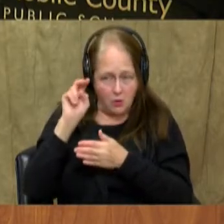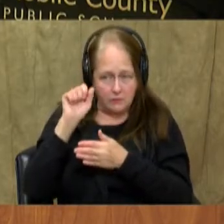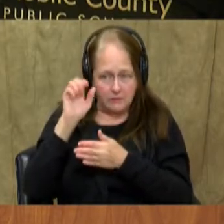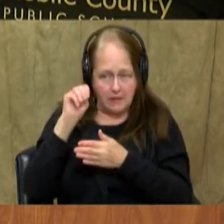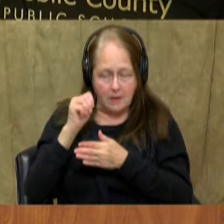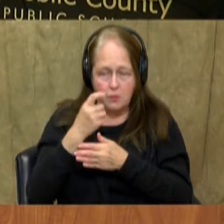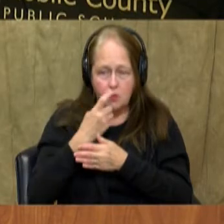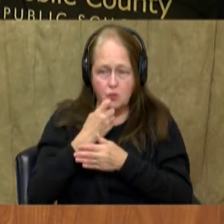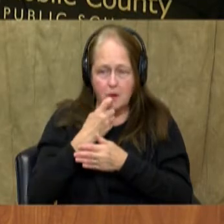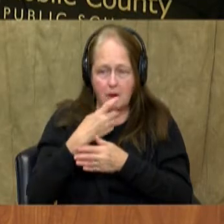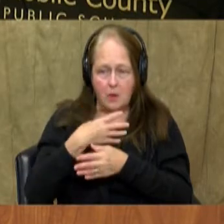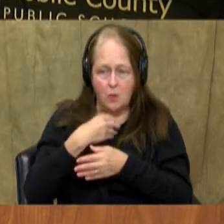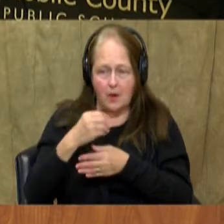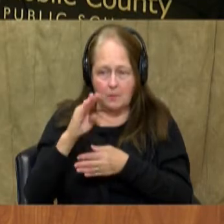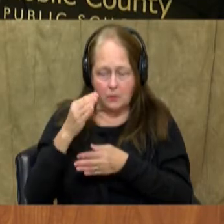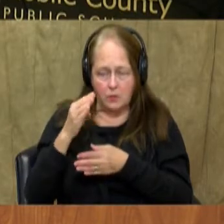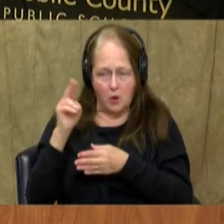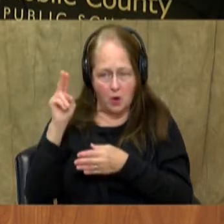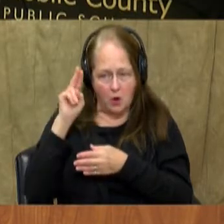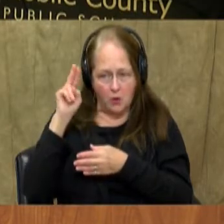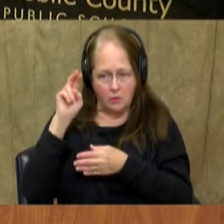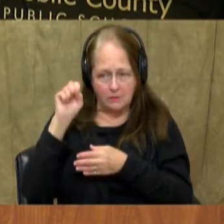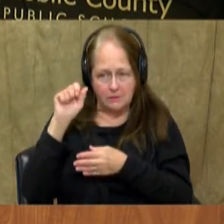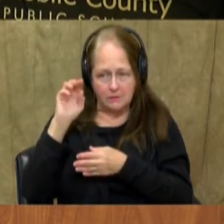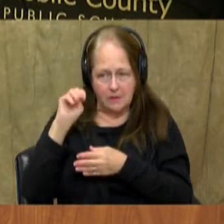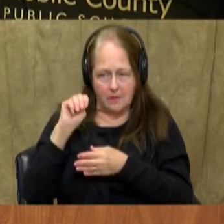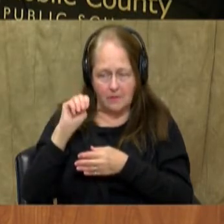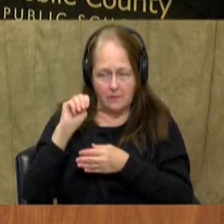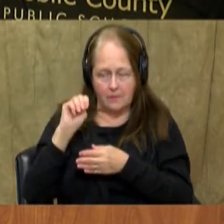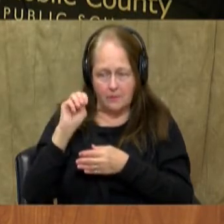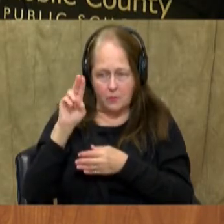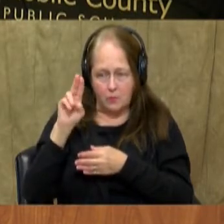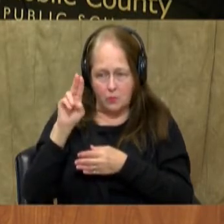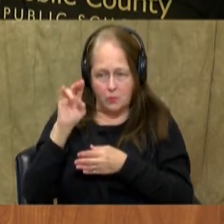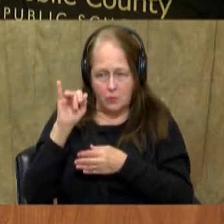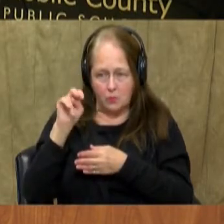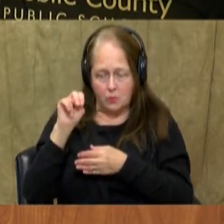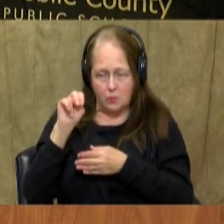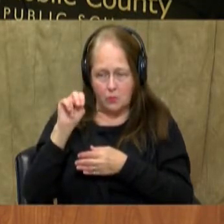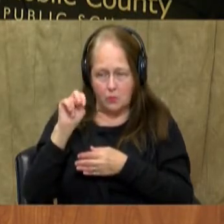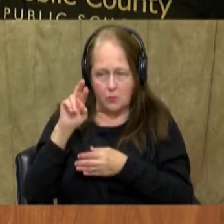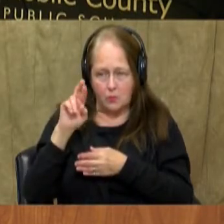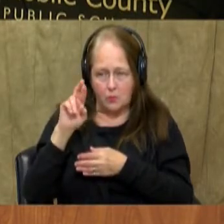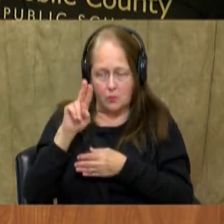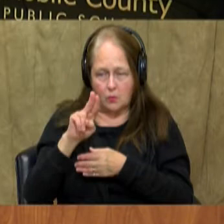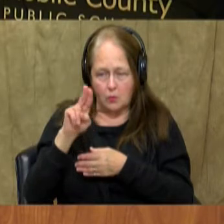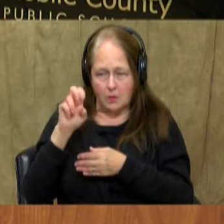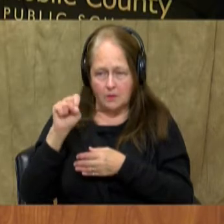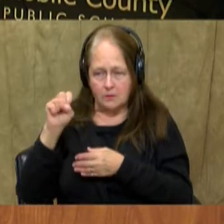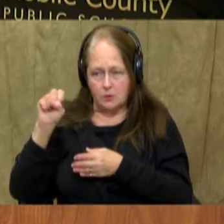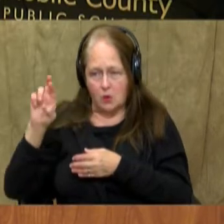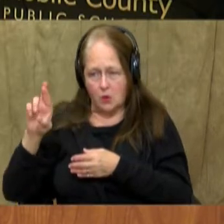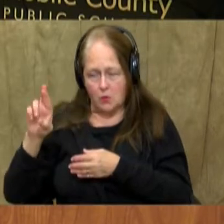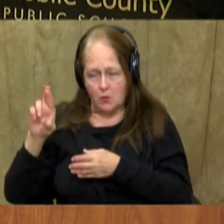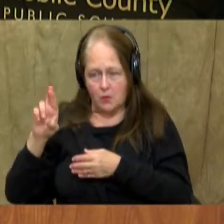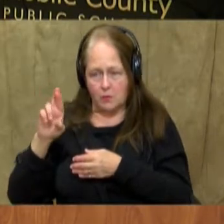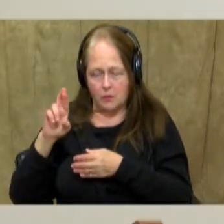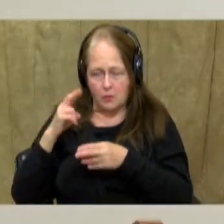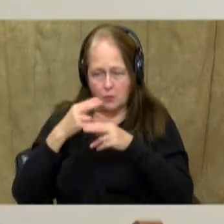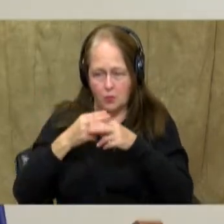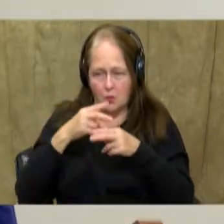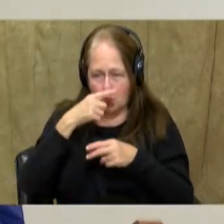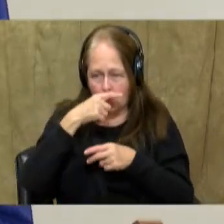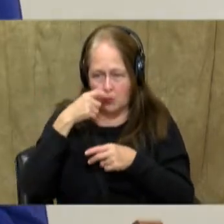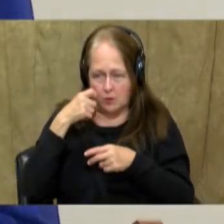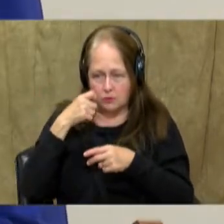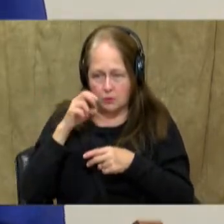white, and blue, and the Union of Soviet Socialist Republics, or the USSR, also known as Russia,